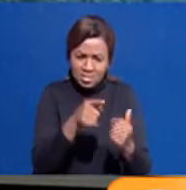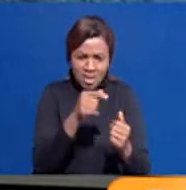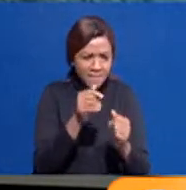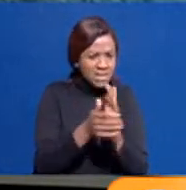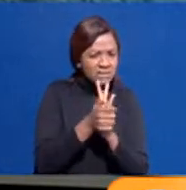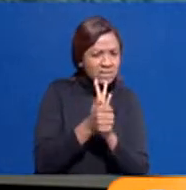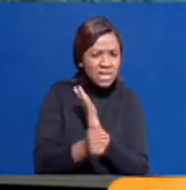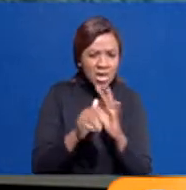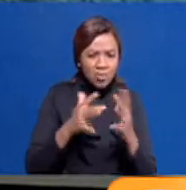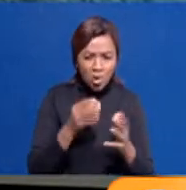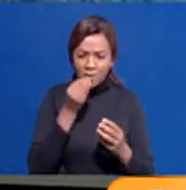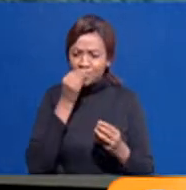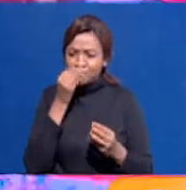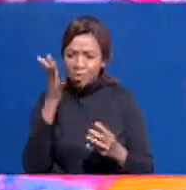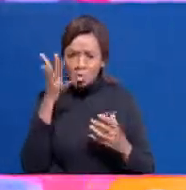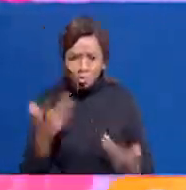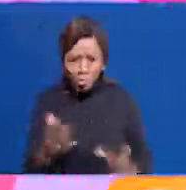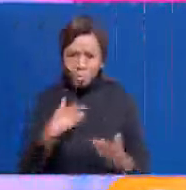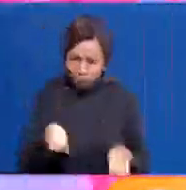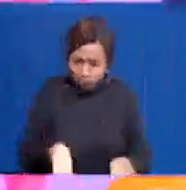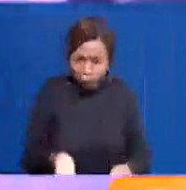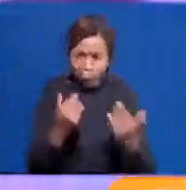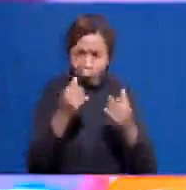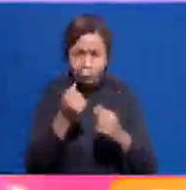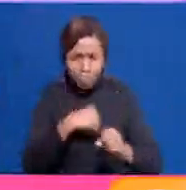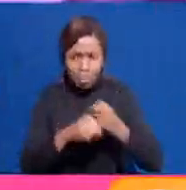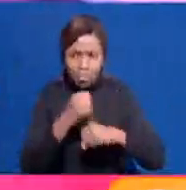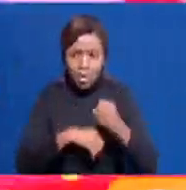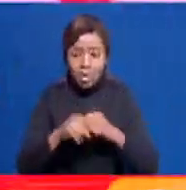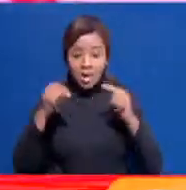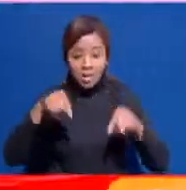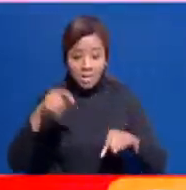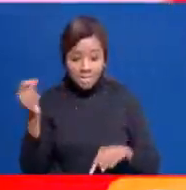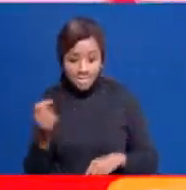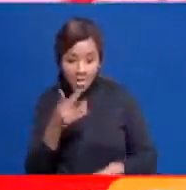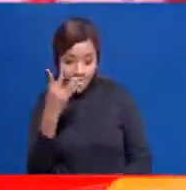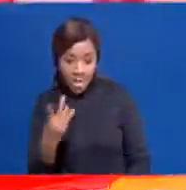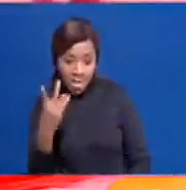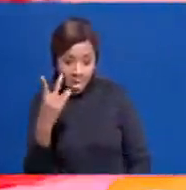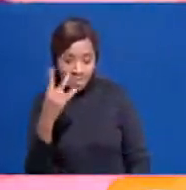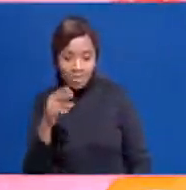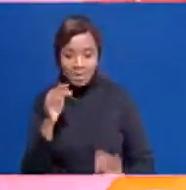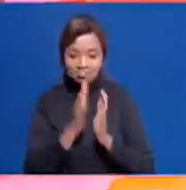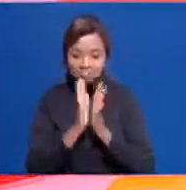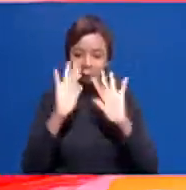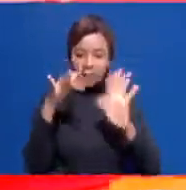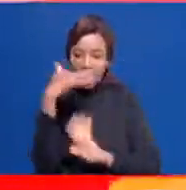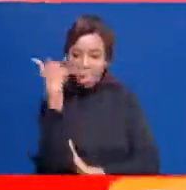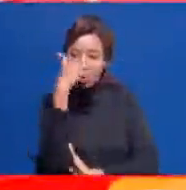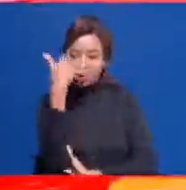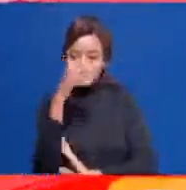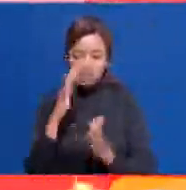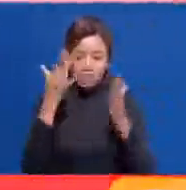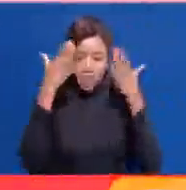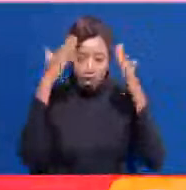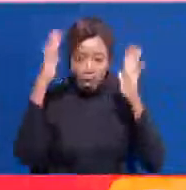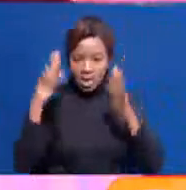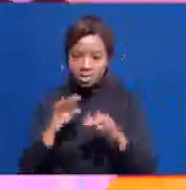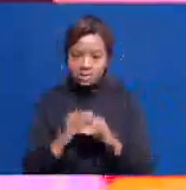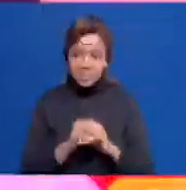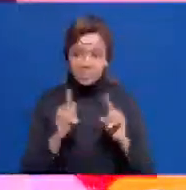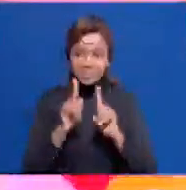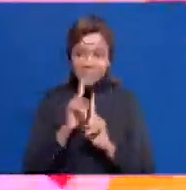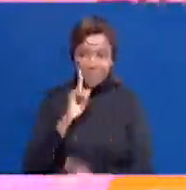talents. The month of April is a month of creating autism awareness across the world. Kenyatta University students organized a